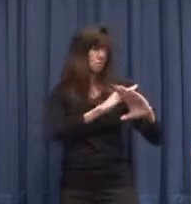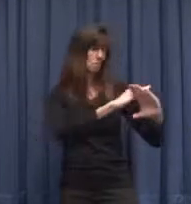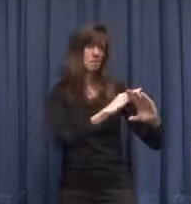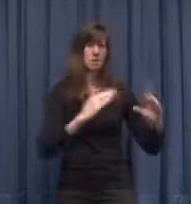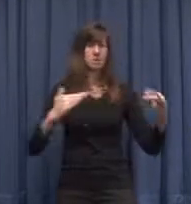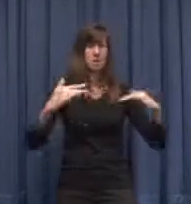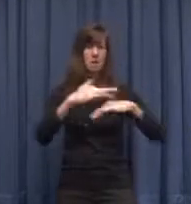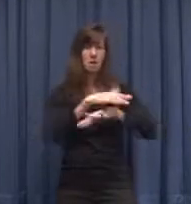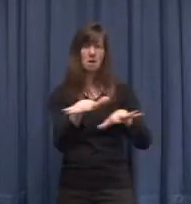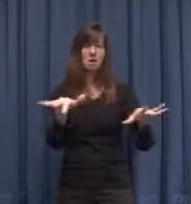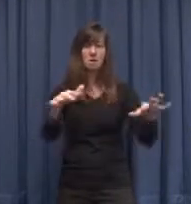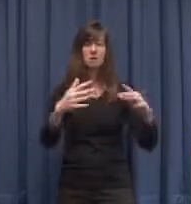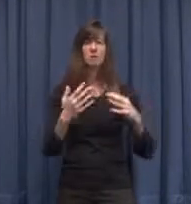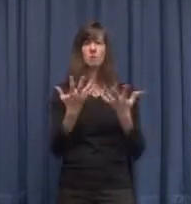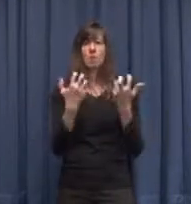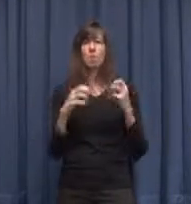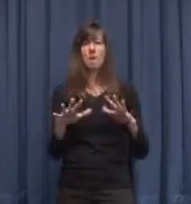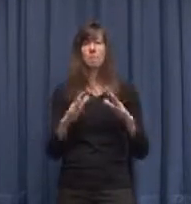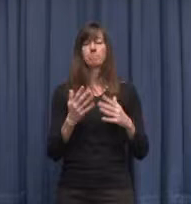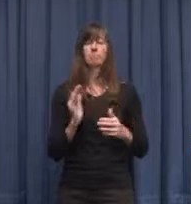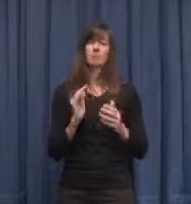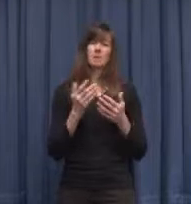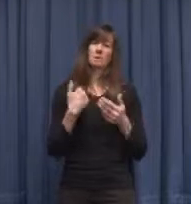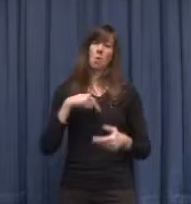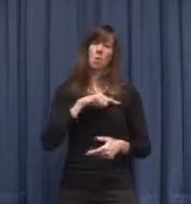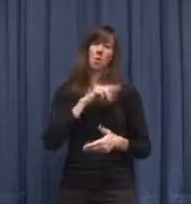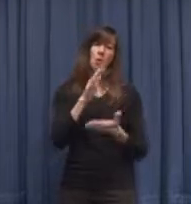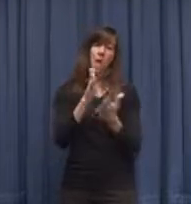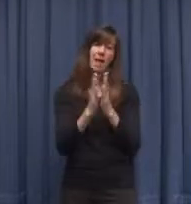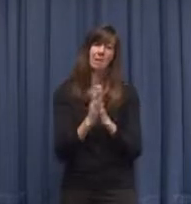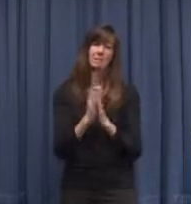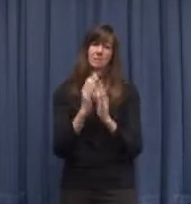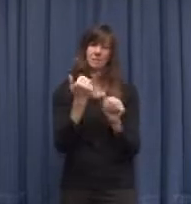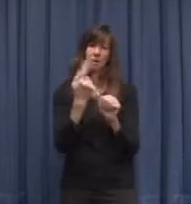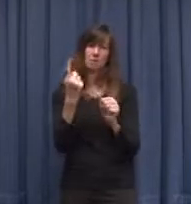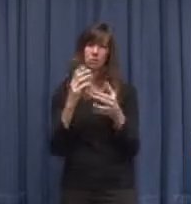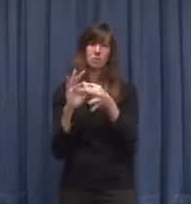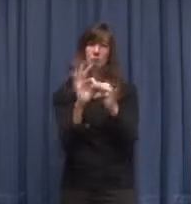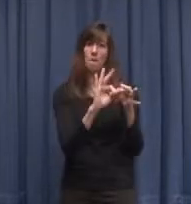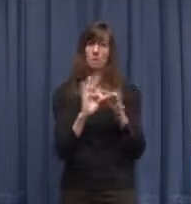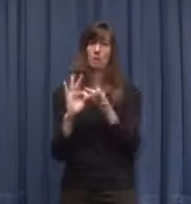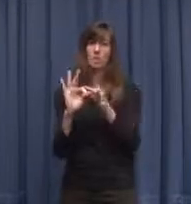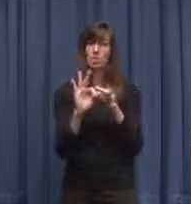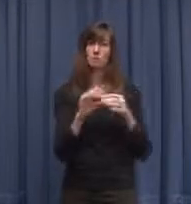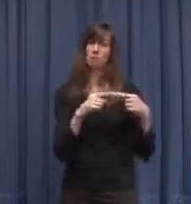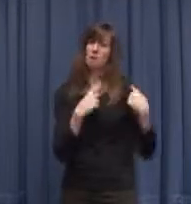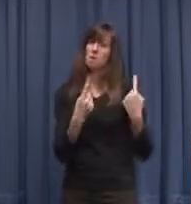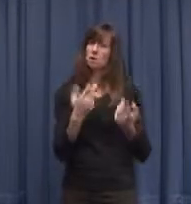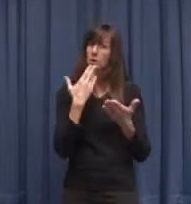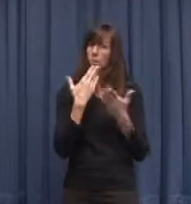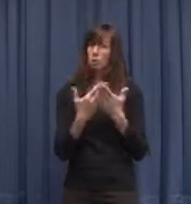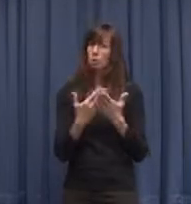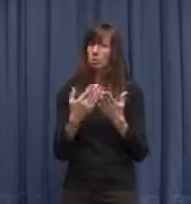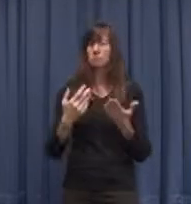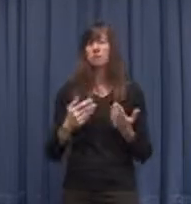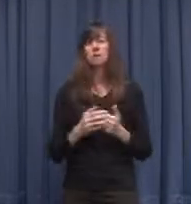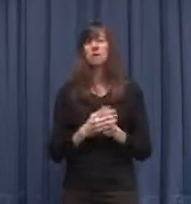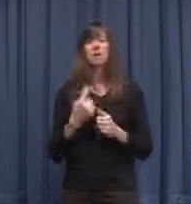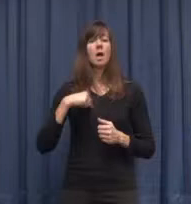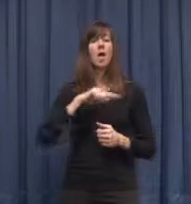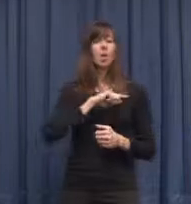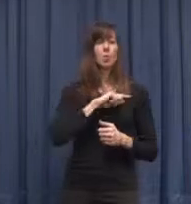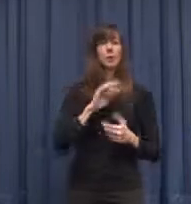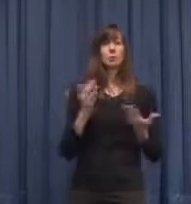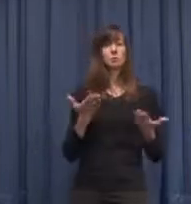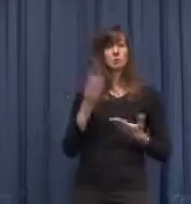good cooperation with that, so we appreciate that. We're continuing to work with our schools, and I think we'll probably talk about that in